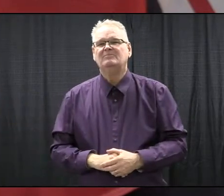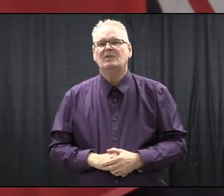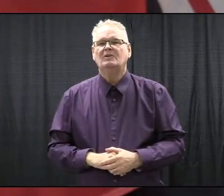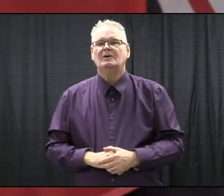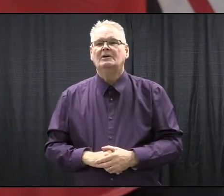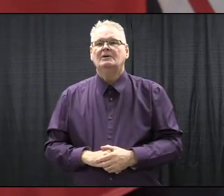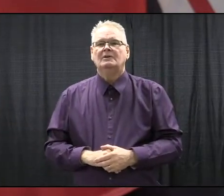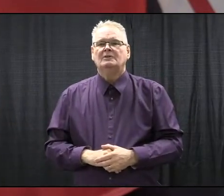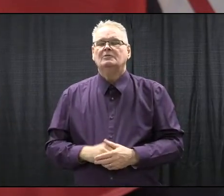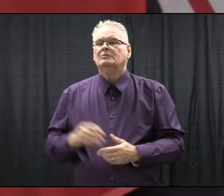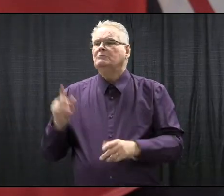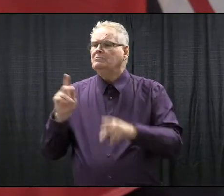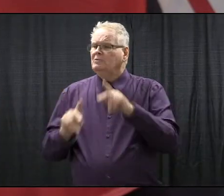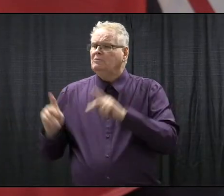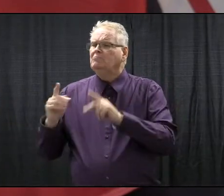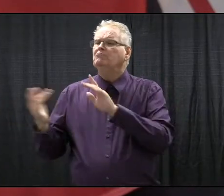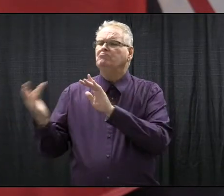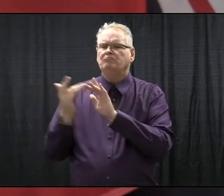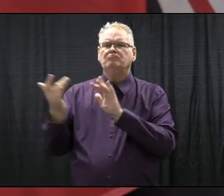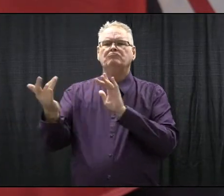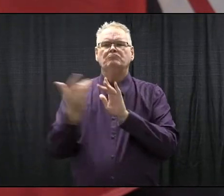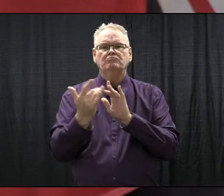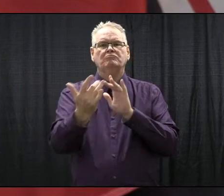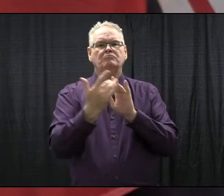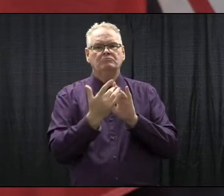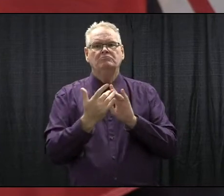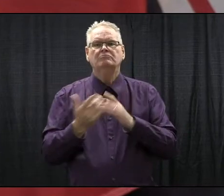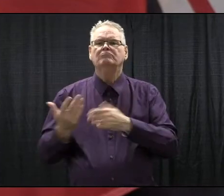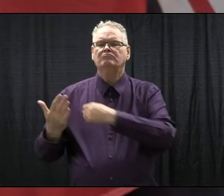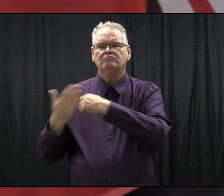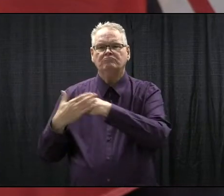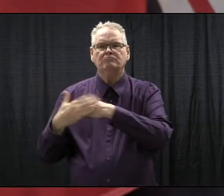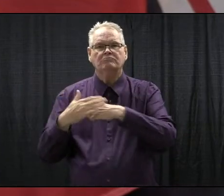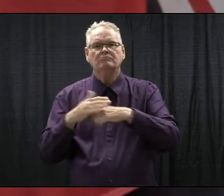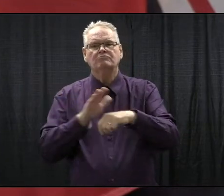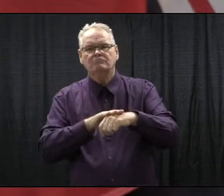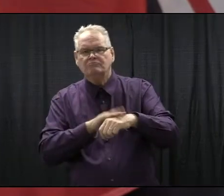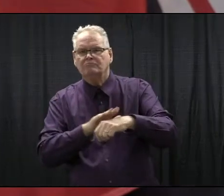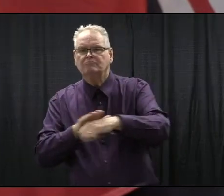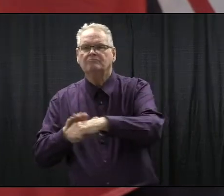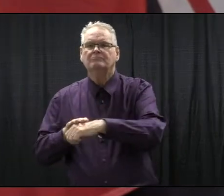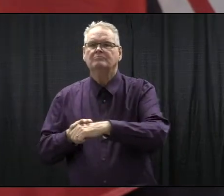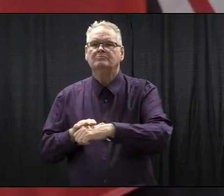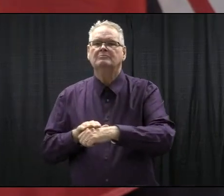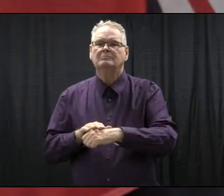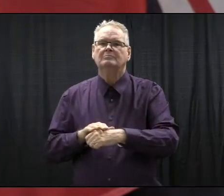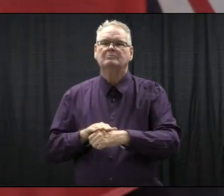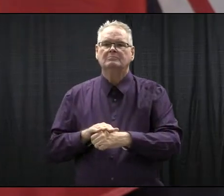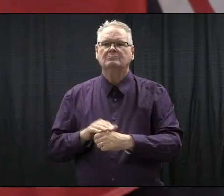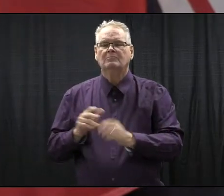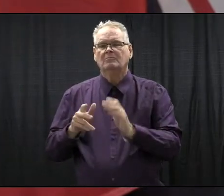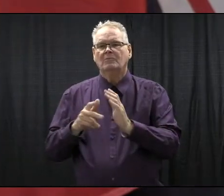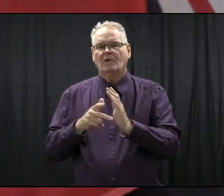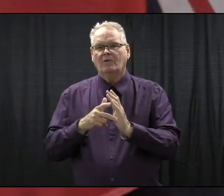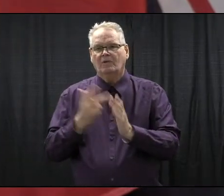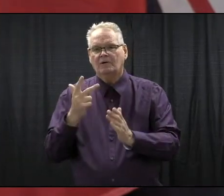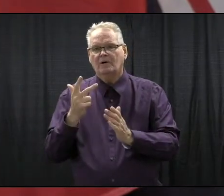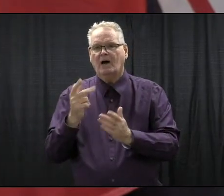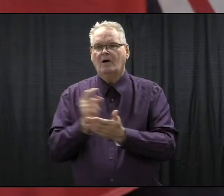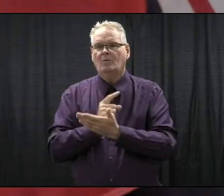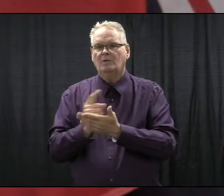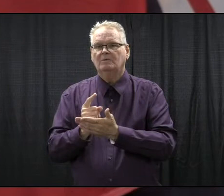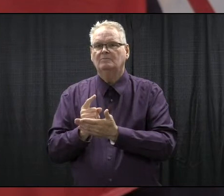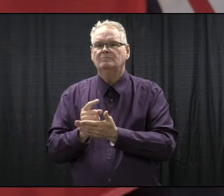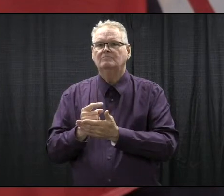our written advisories to 3 times a week instead of daily, as long as the situation remains as stable as it